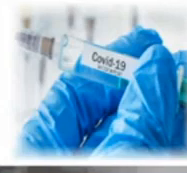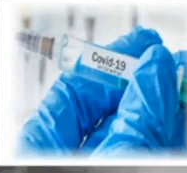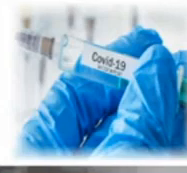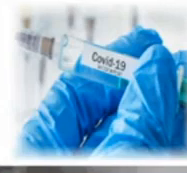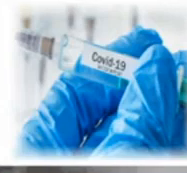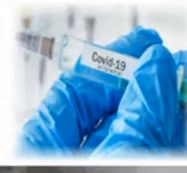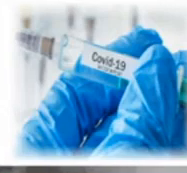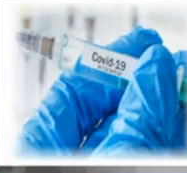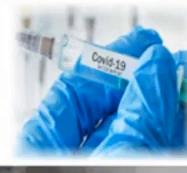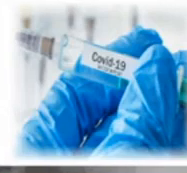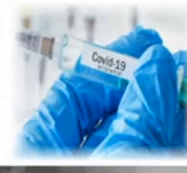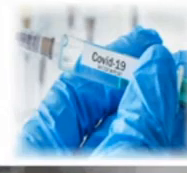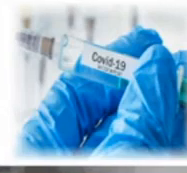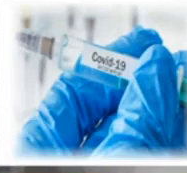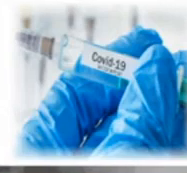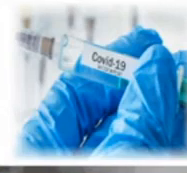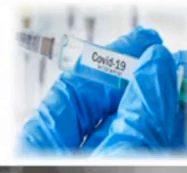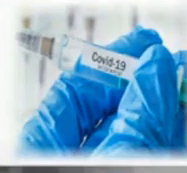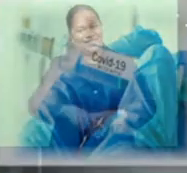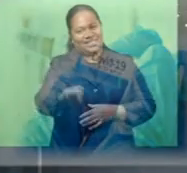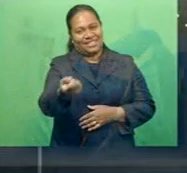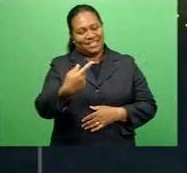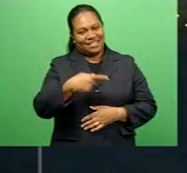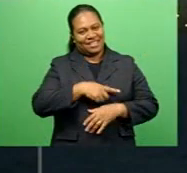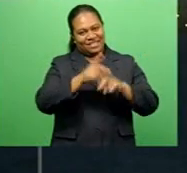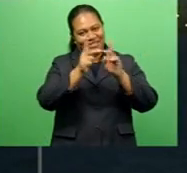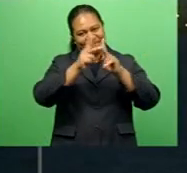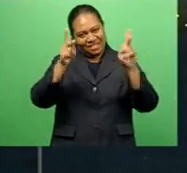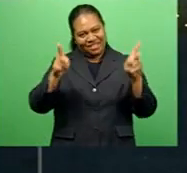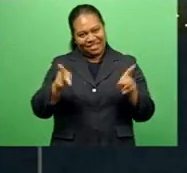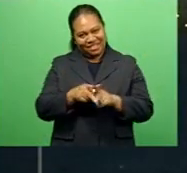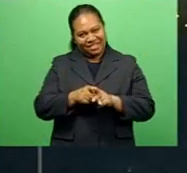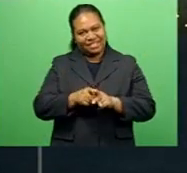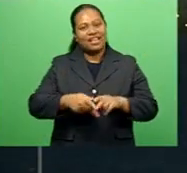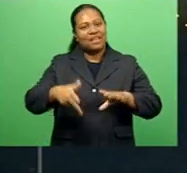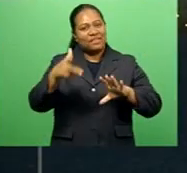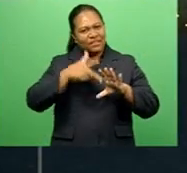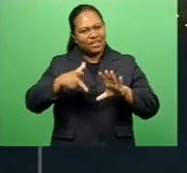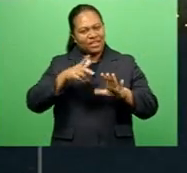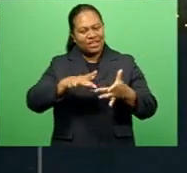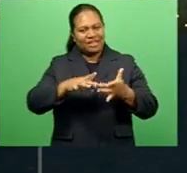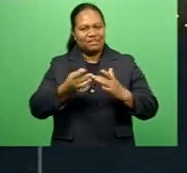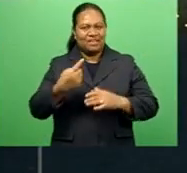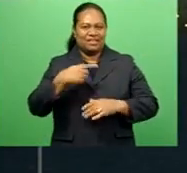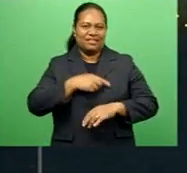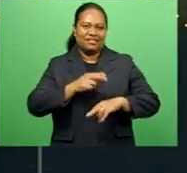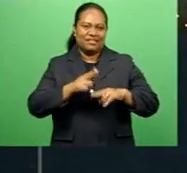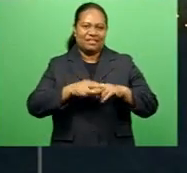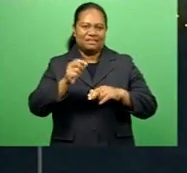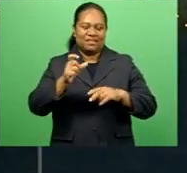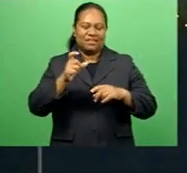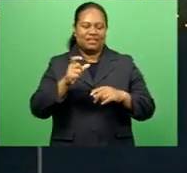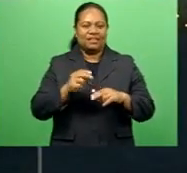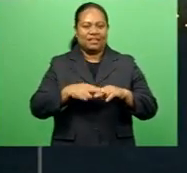FBC website to answer. You can send us newsworthy pictures and videos and email